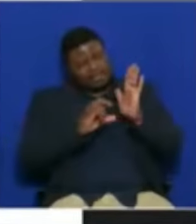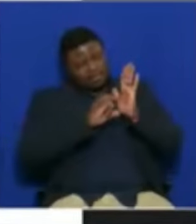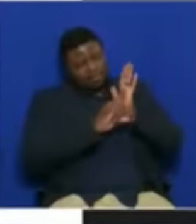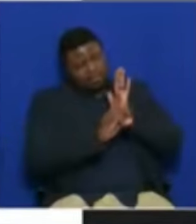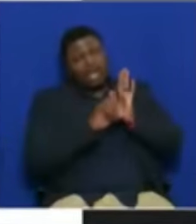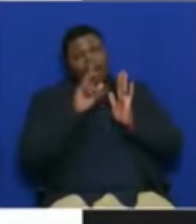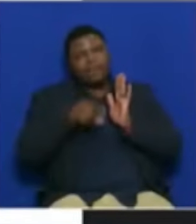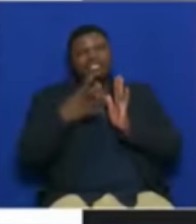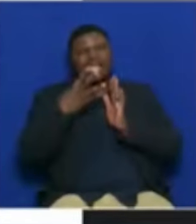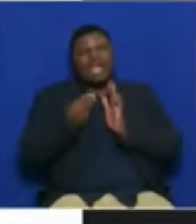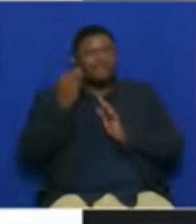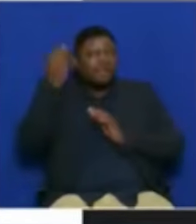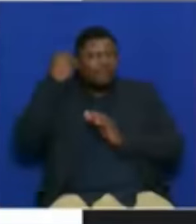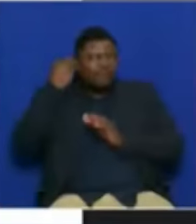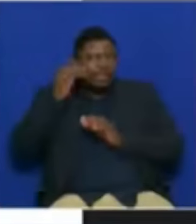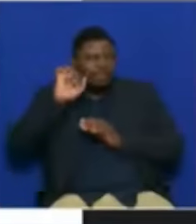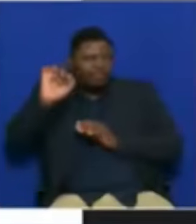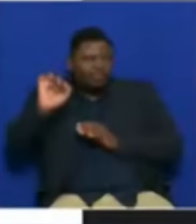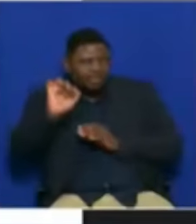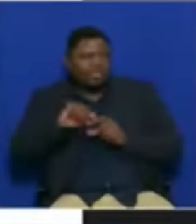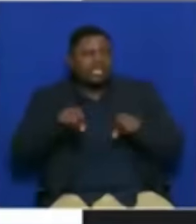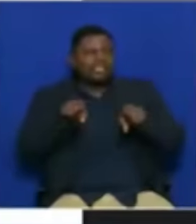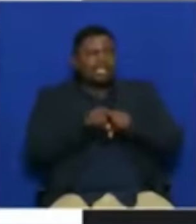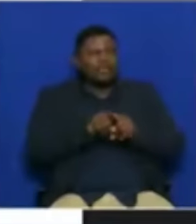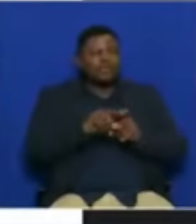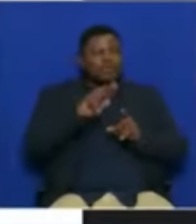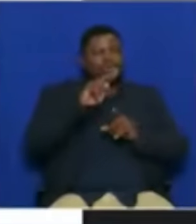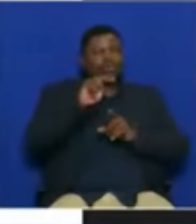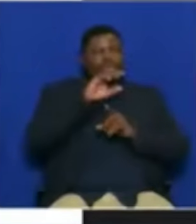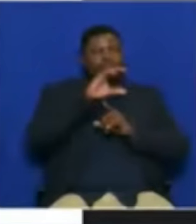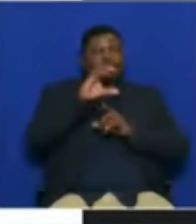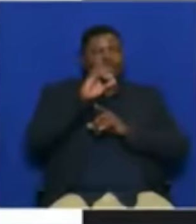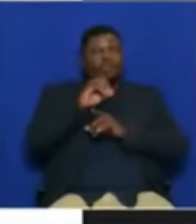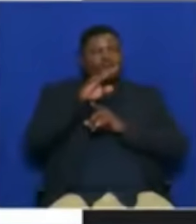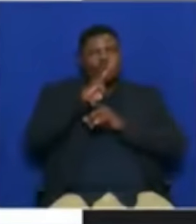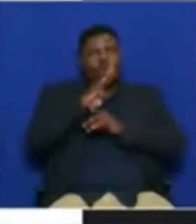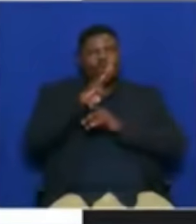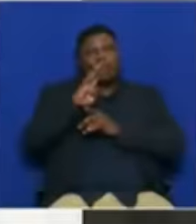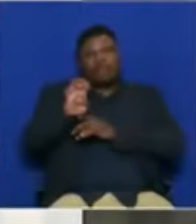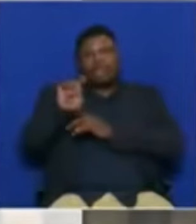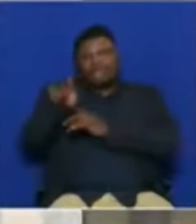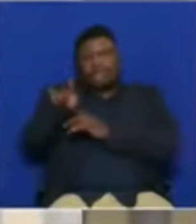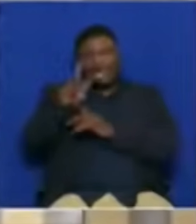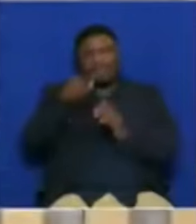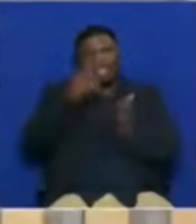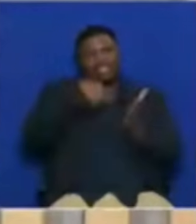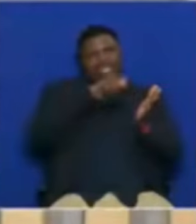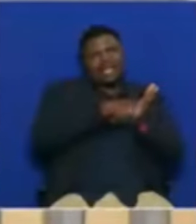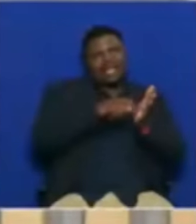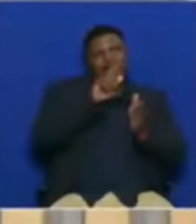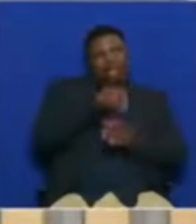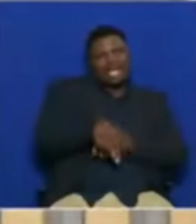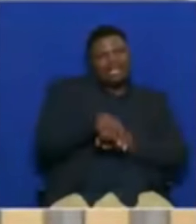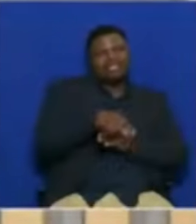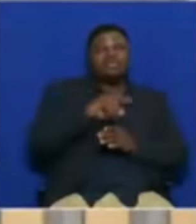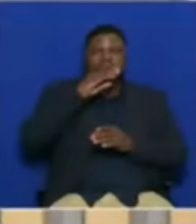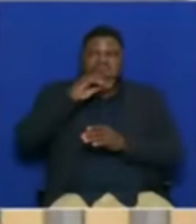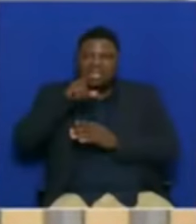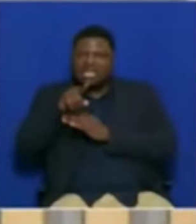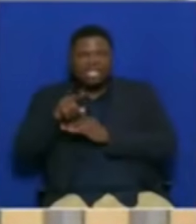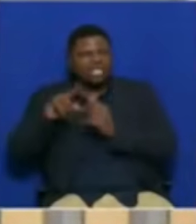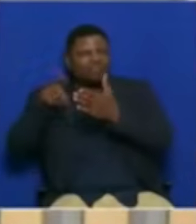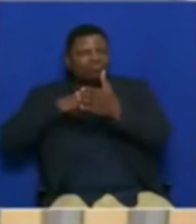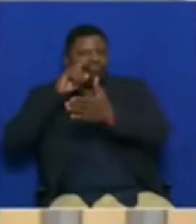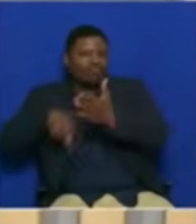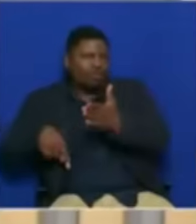sign on behalf of him. But that's immaterial. The fact of the matter is... No, it is material. It is material